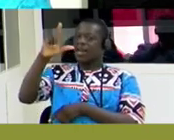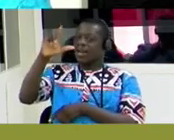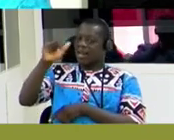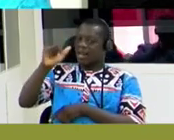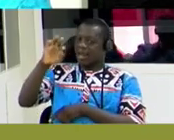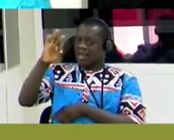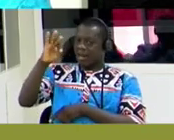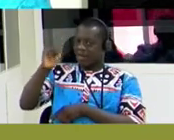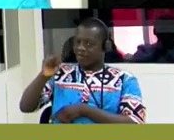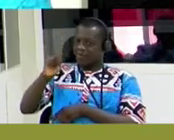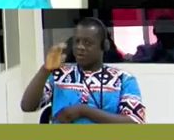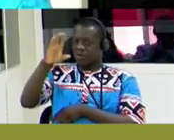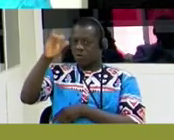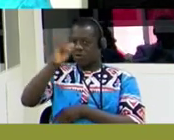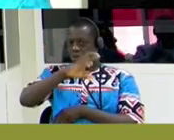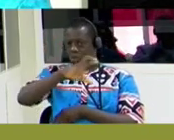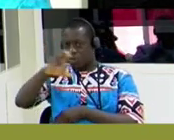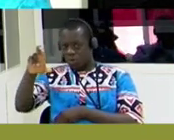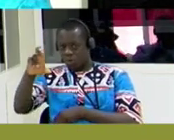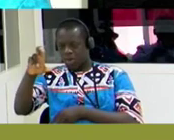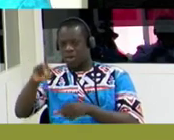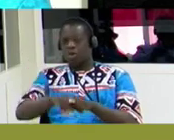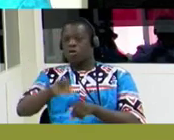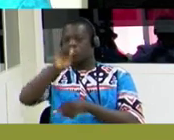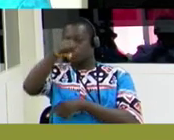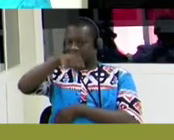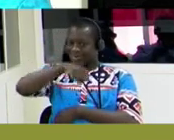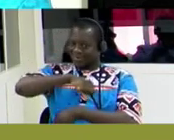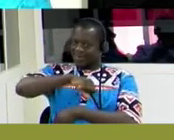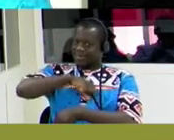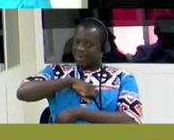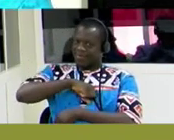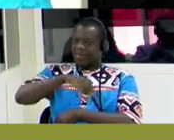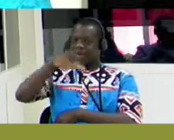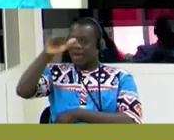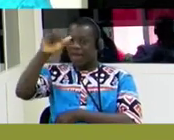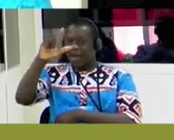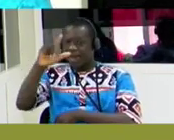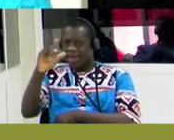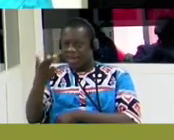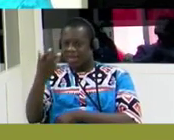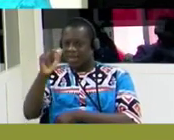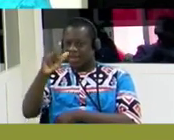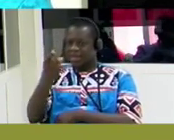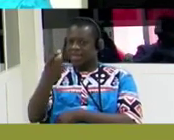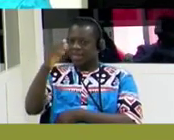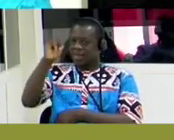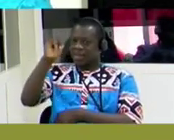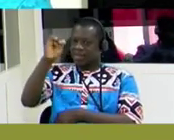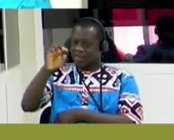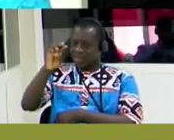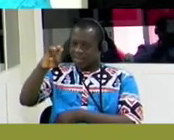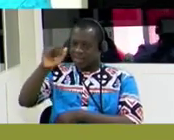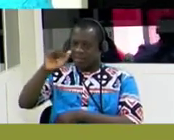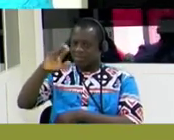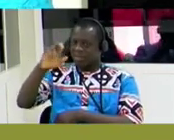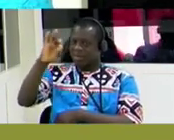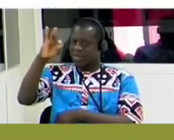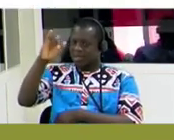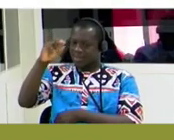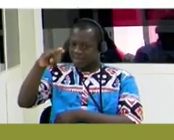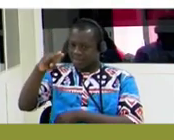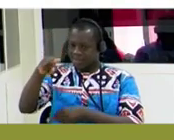2 Alaja Martin, yourself, Pa Modou Sarr, Omar Ndur. Mm-hmm. Do you recall who else?